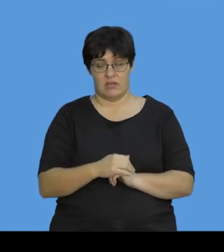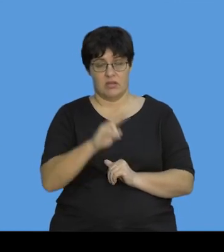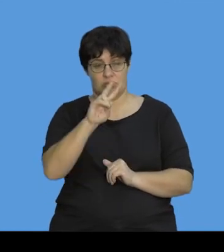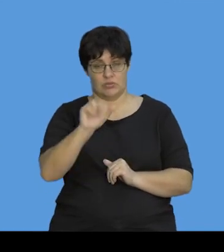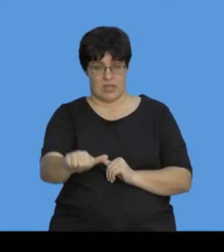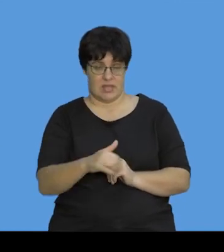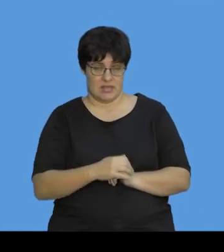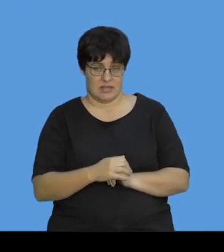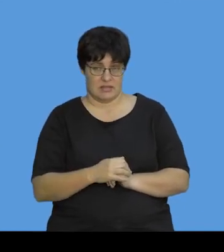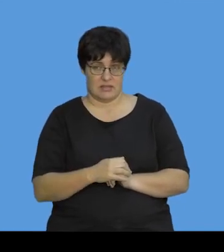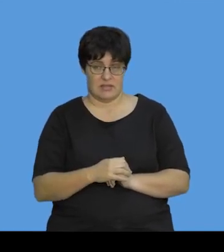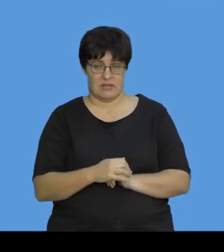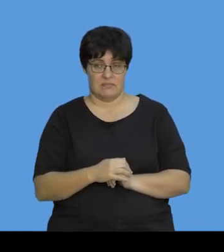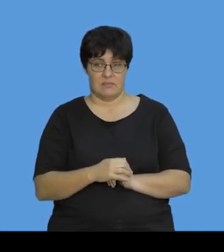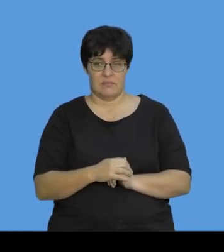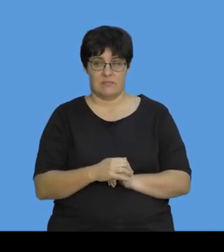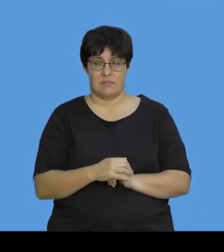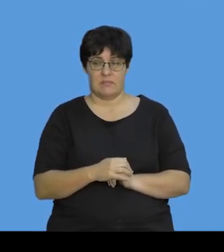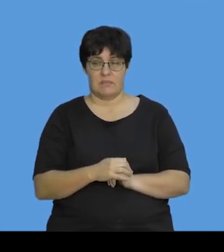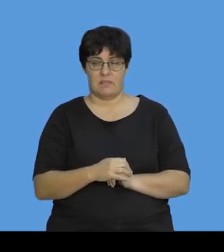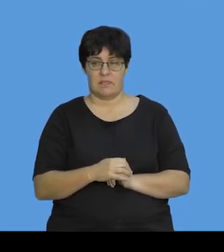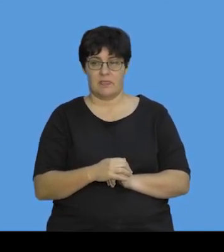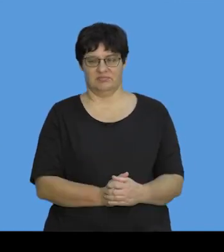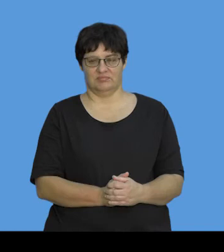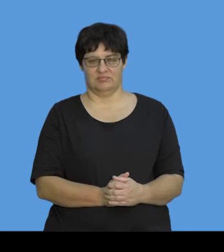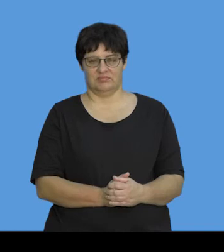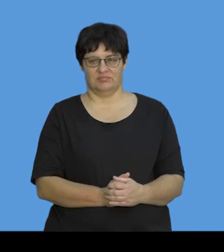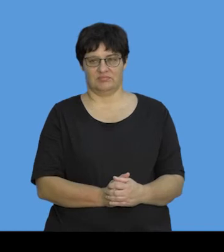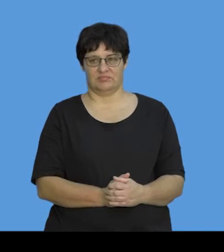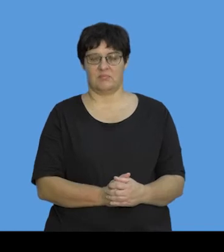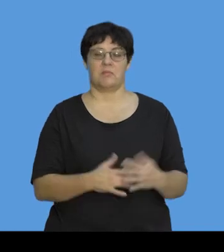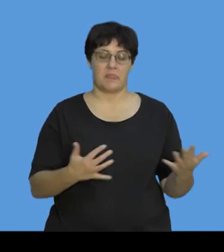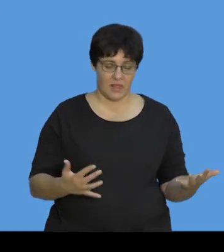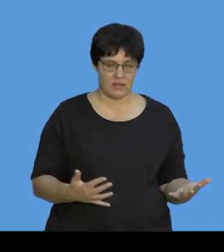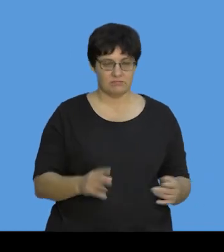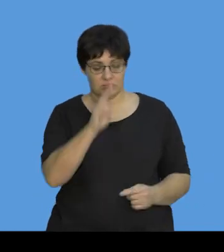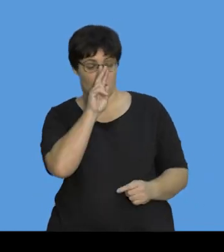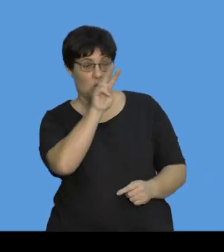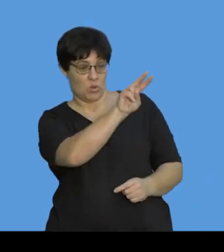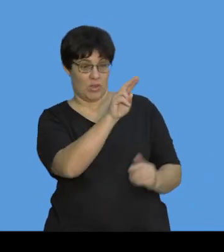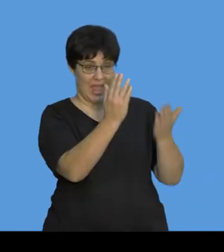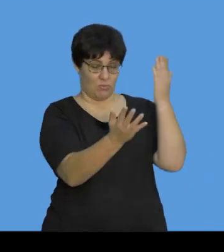over 2a, okay? So when we look at this equation,